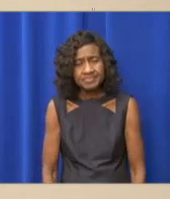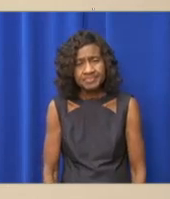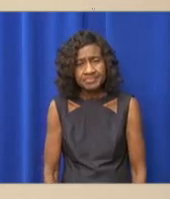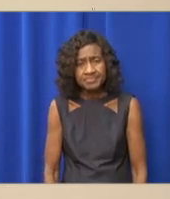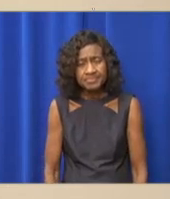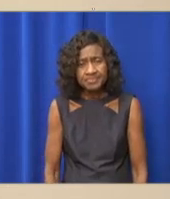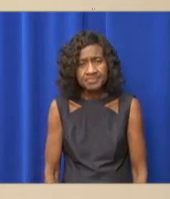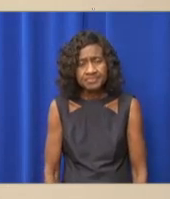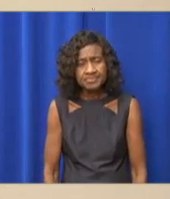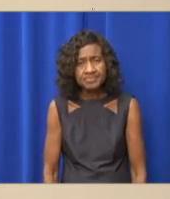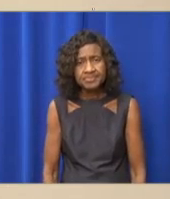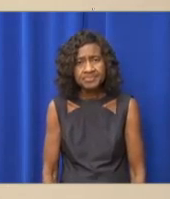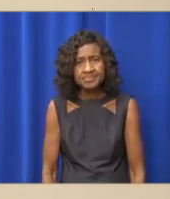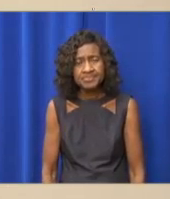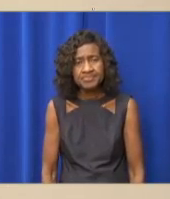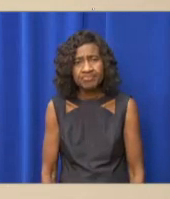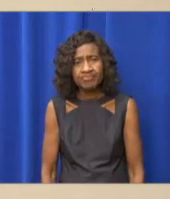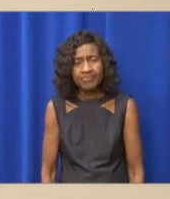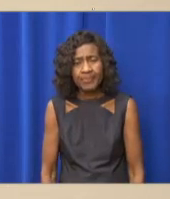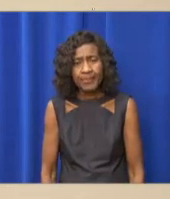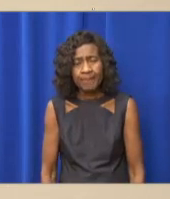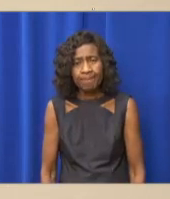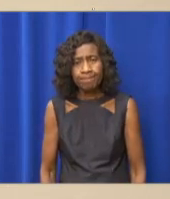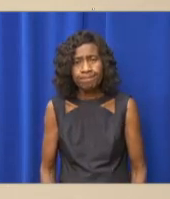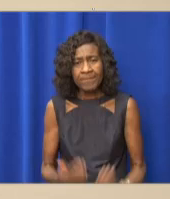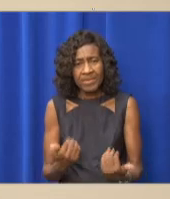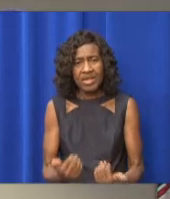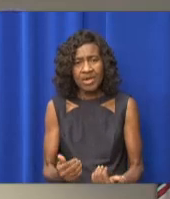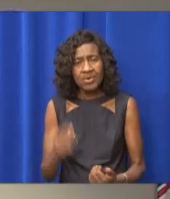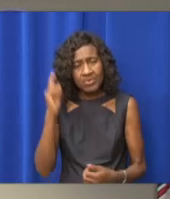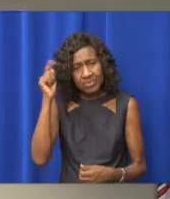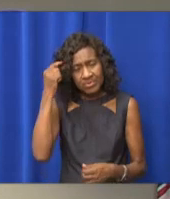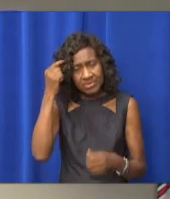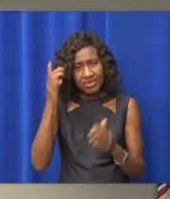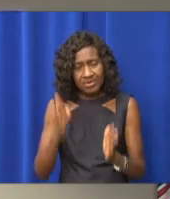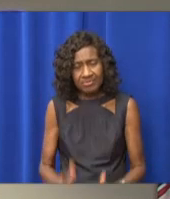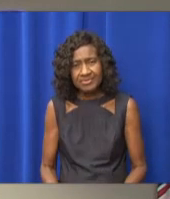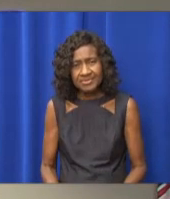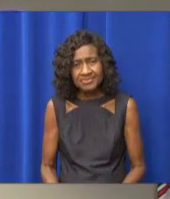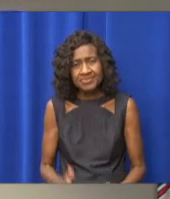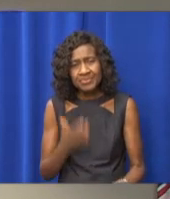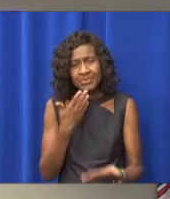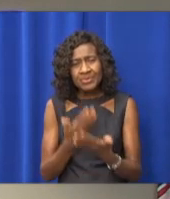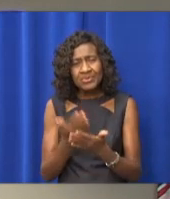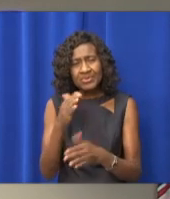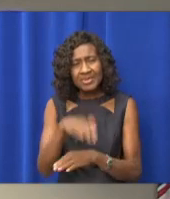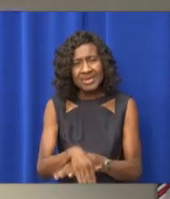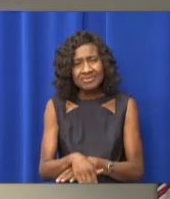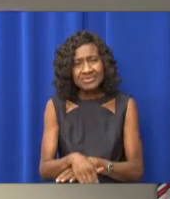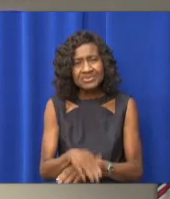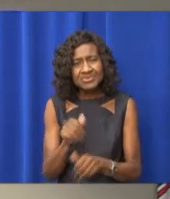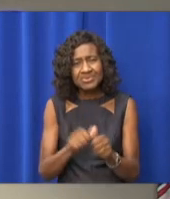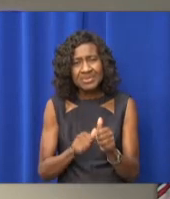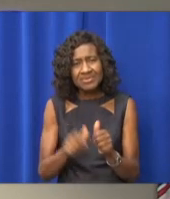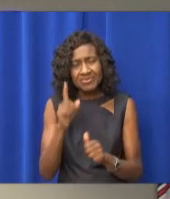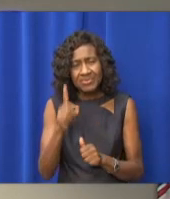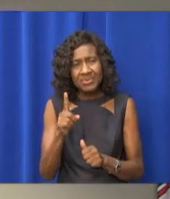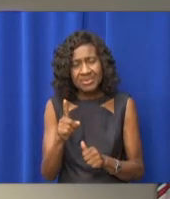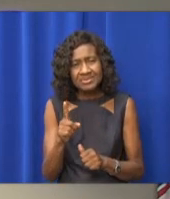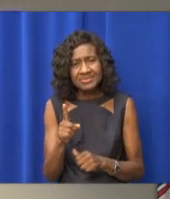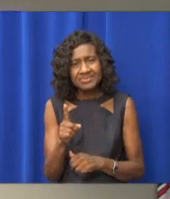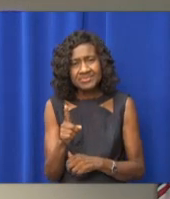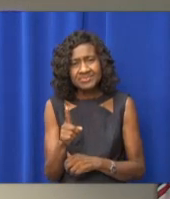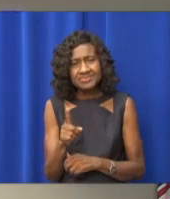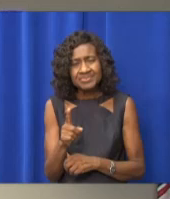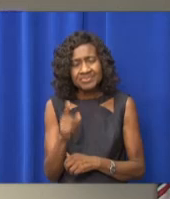Thank you, Honourable Premier McLaughlin, Your Excellency. Yes, thank you very much, Donna, and good afternoon, everybody.